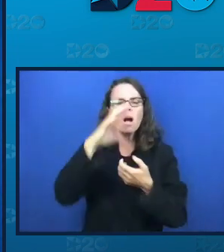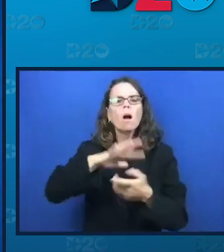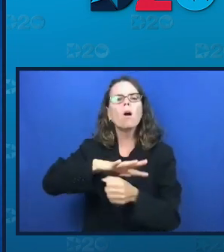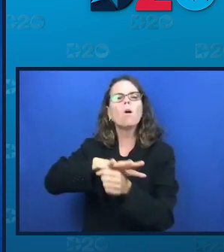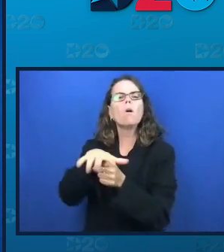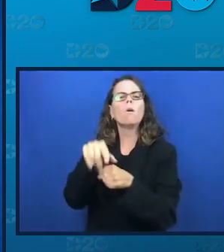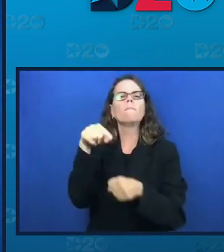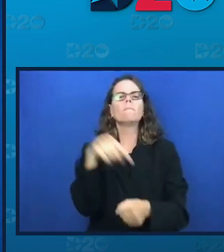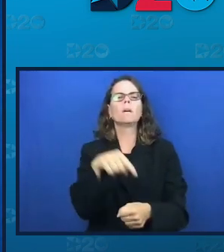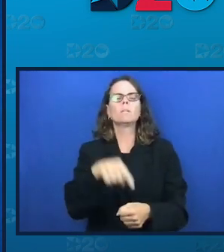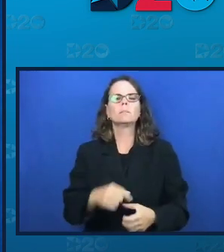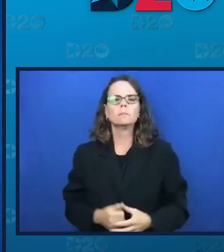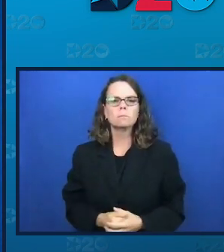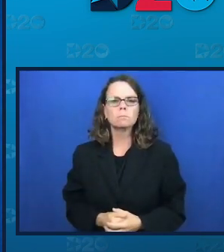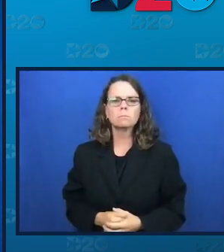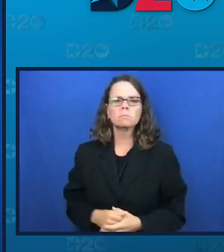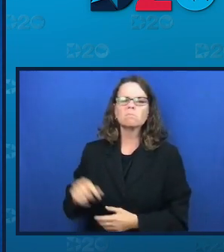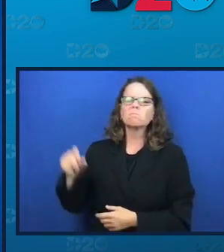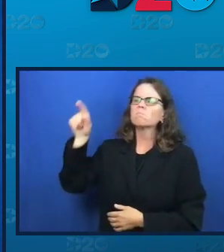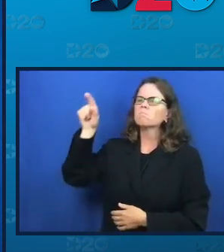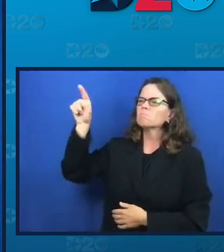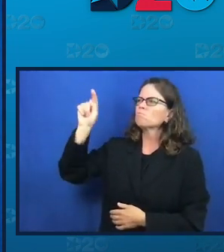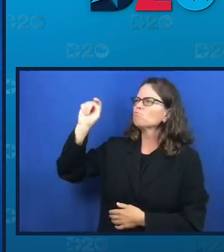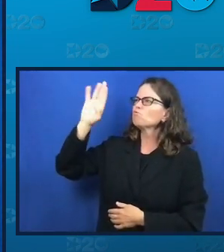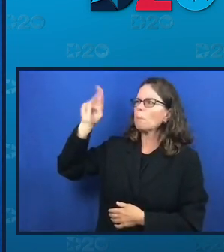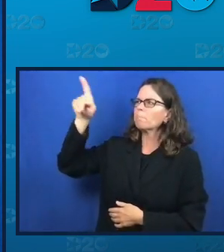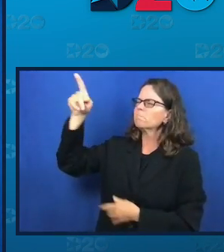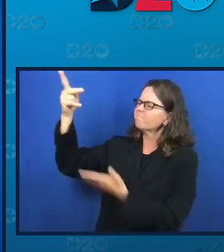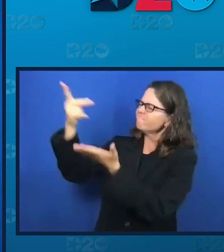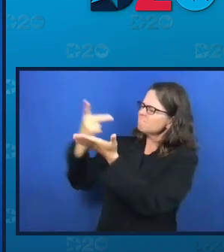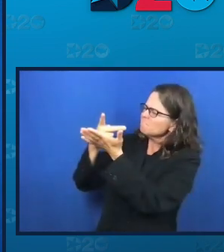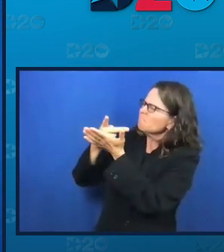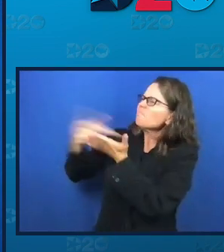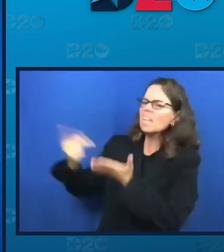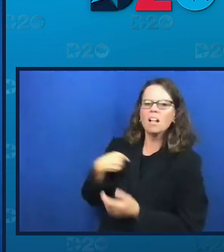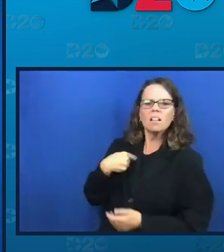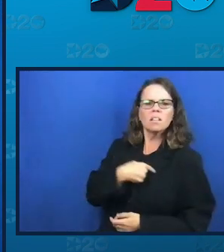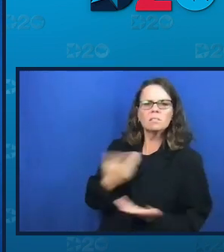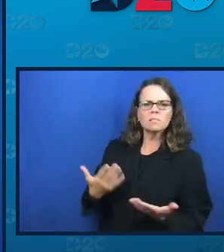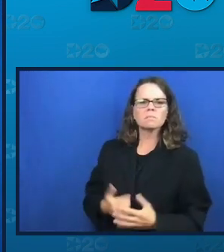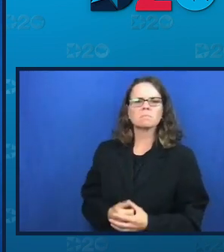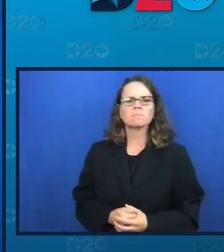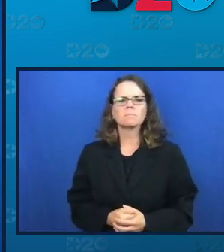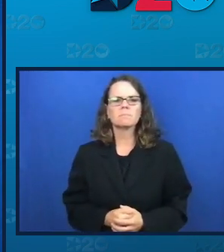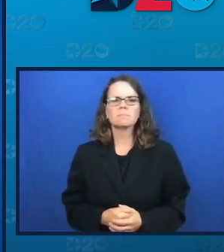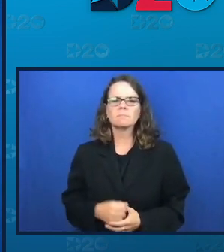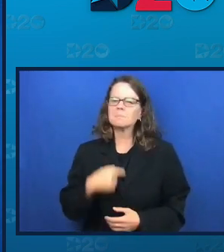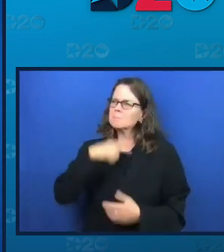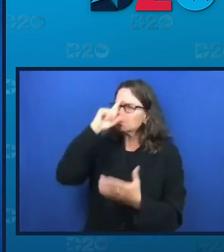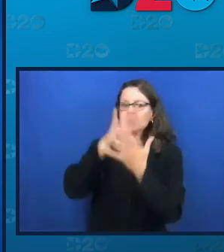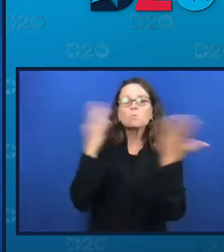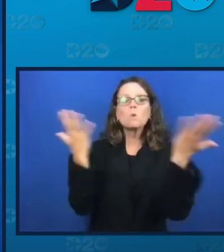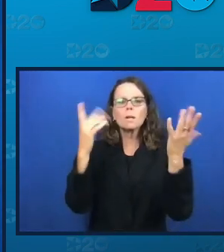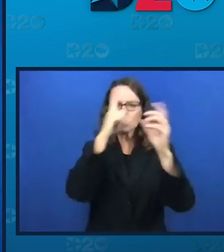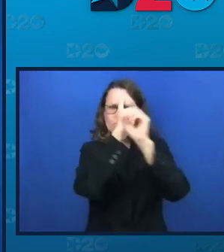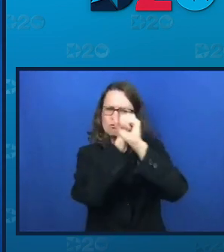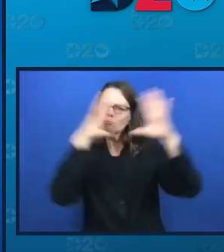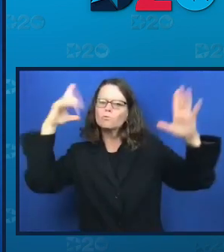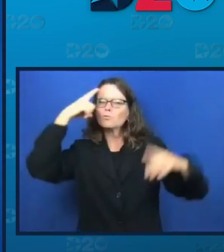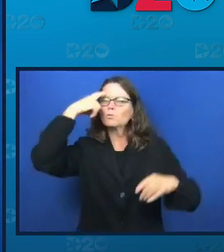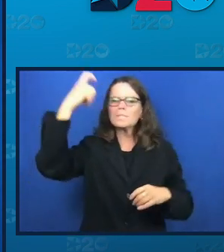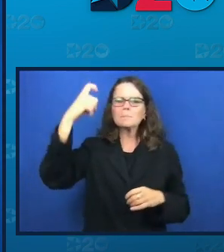still, I believe in the dream of our ancestors. Together with Joe and Kamala in the White House,